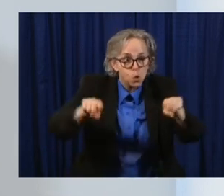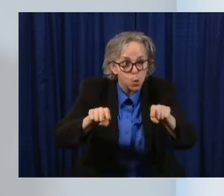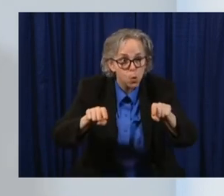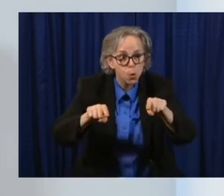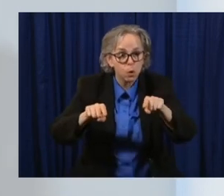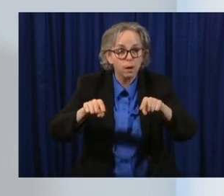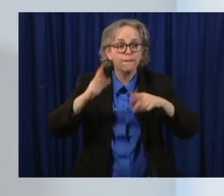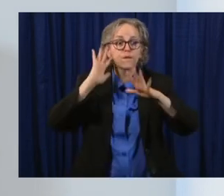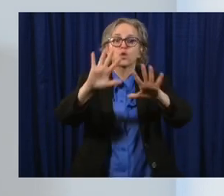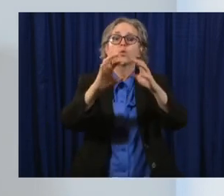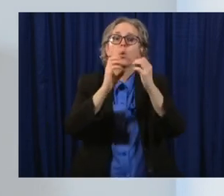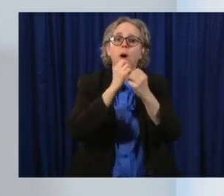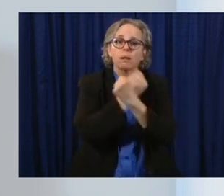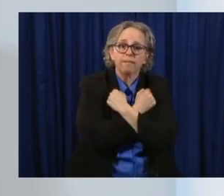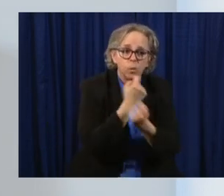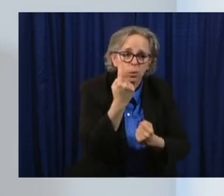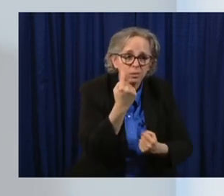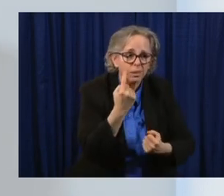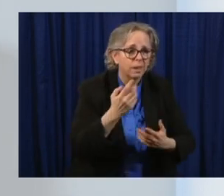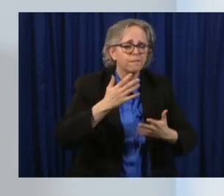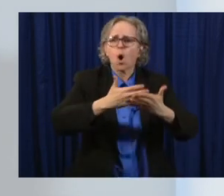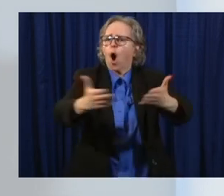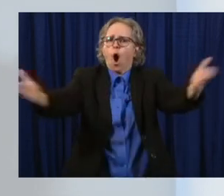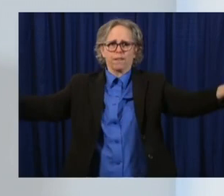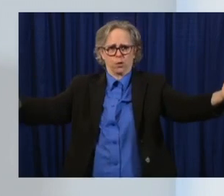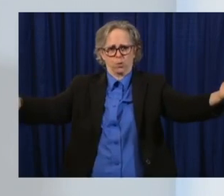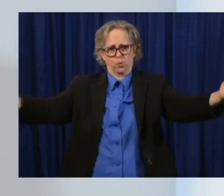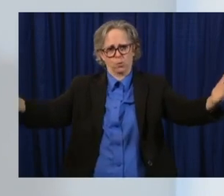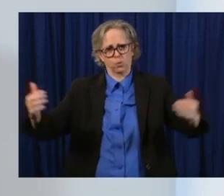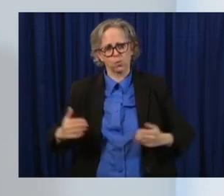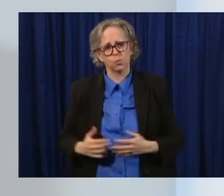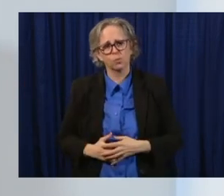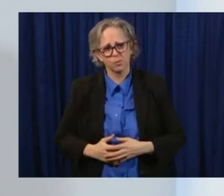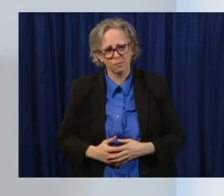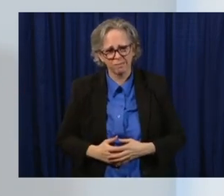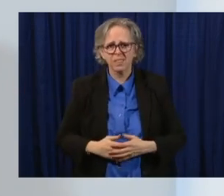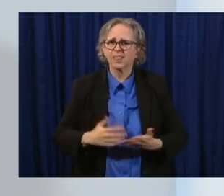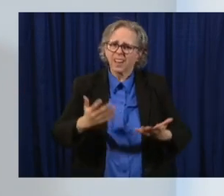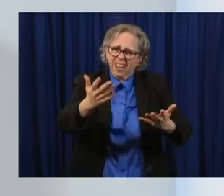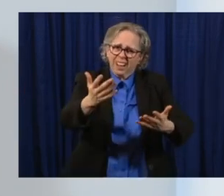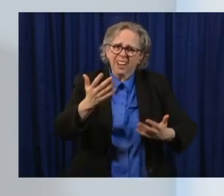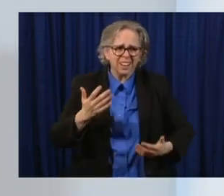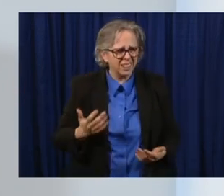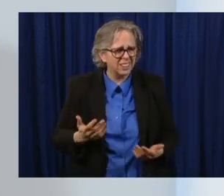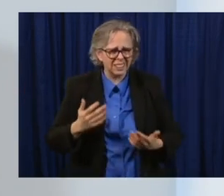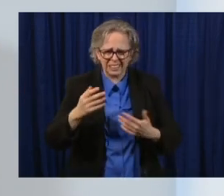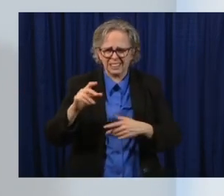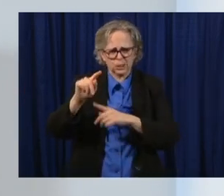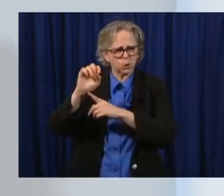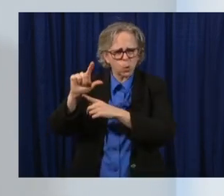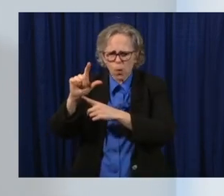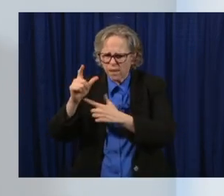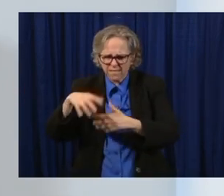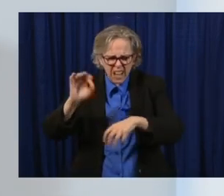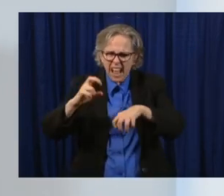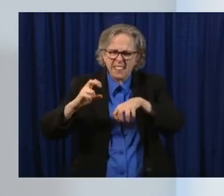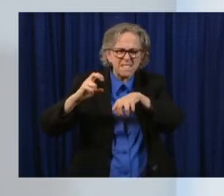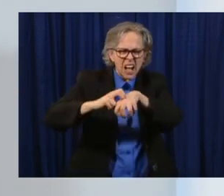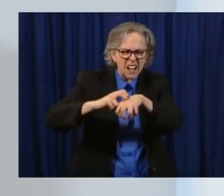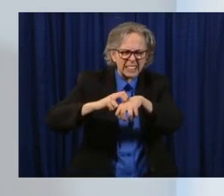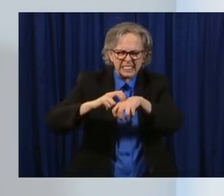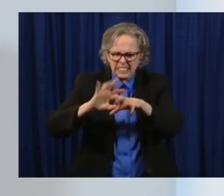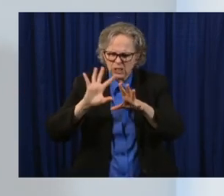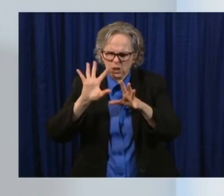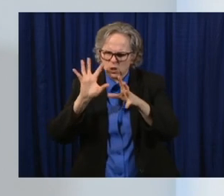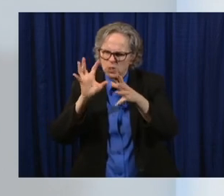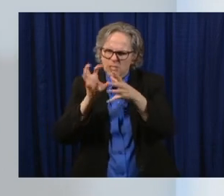us as a society, a tool to help really hunt it down, to isolate it, and to kill it. That's